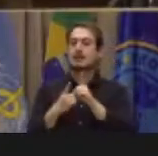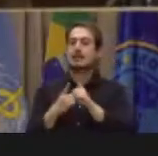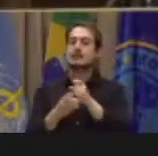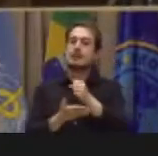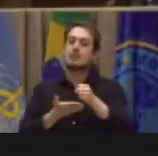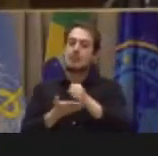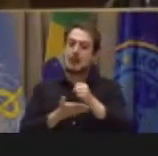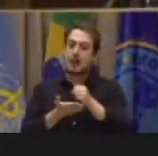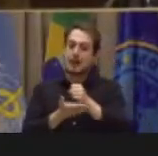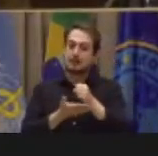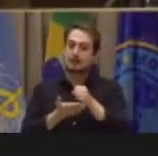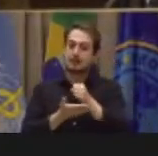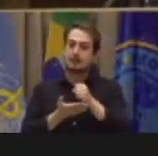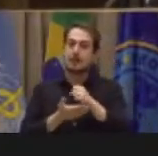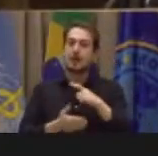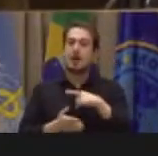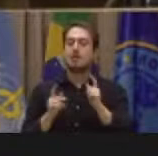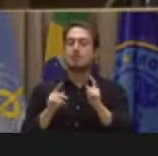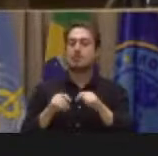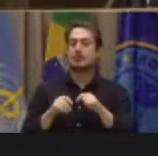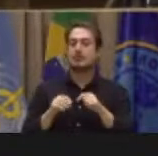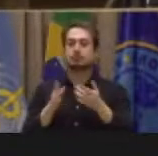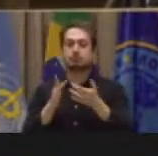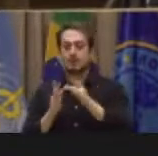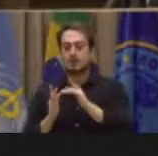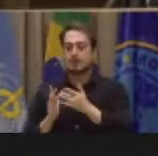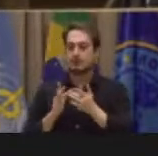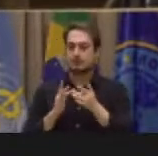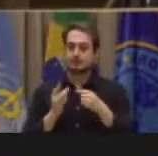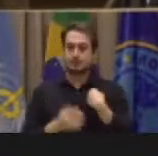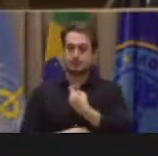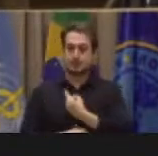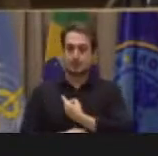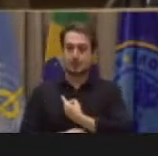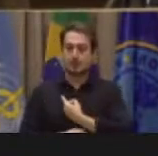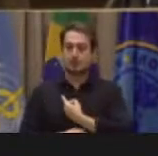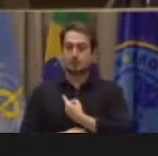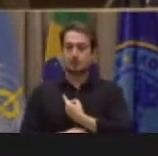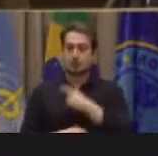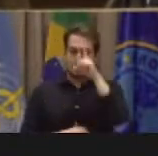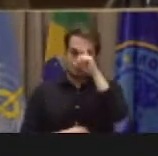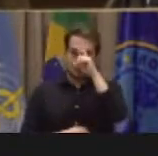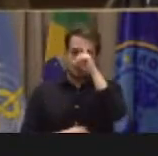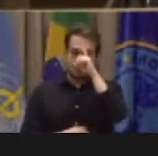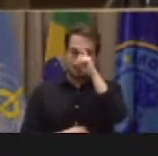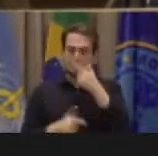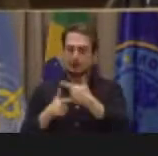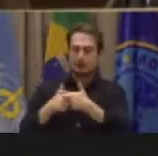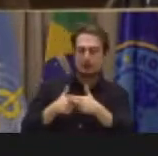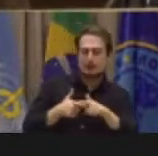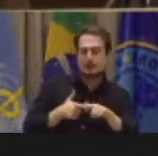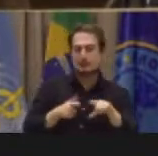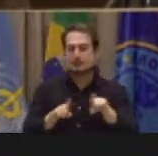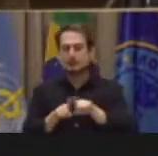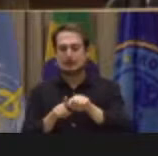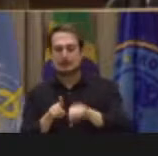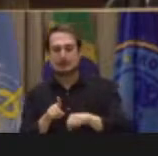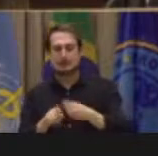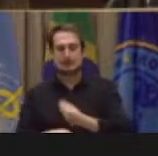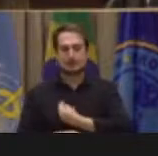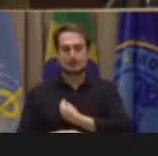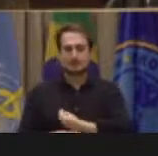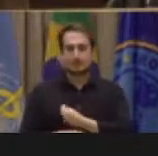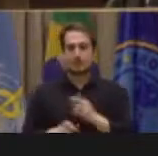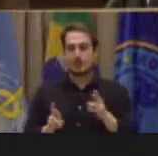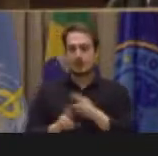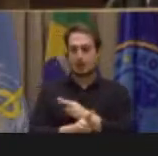should be basic care, so we could have this coordination. Our hospital really fragments the care of